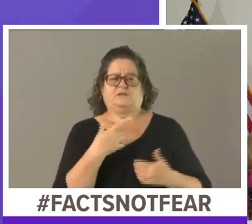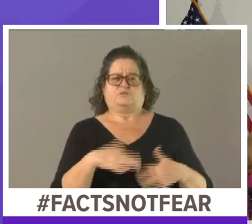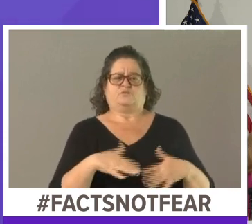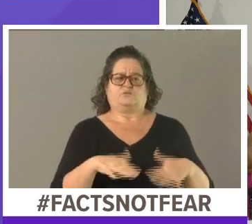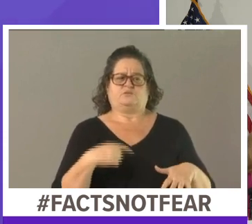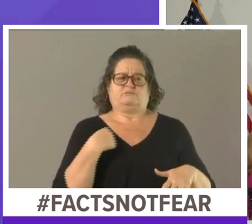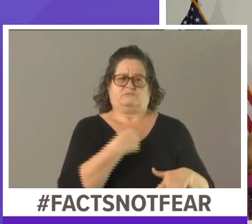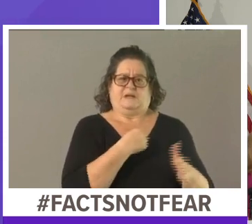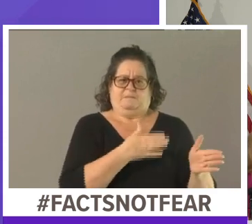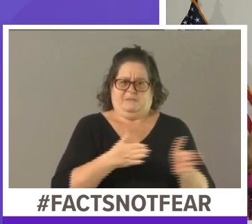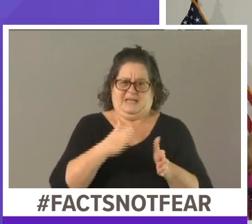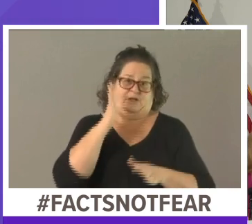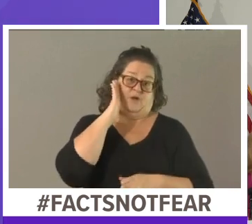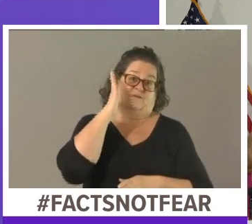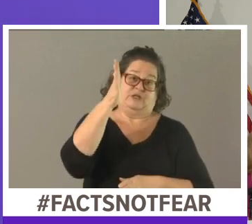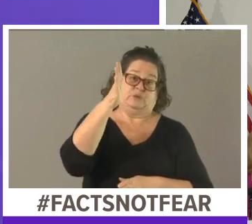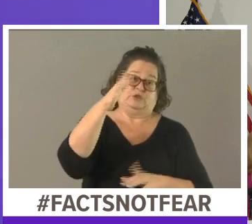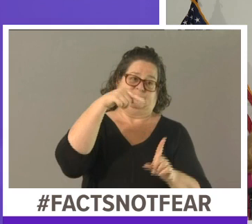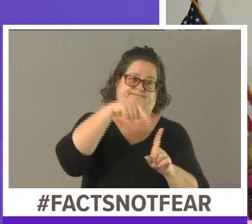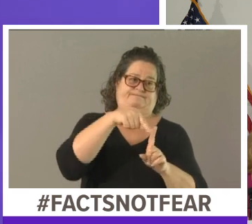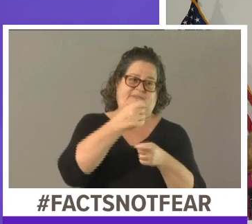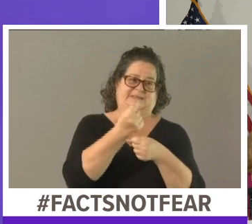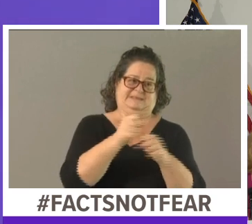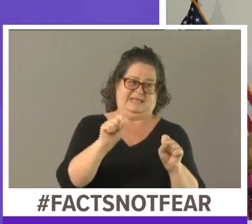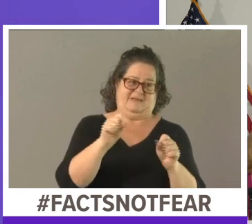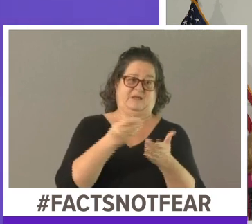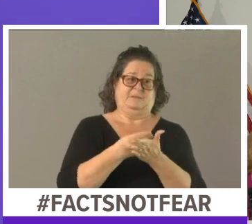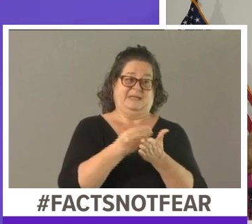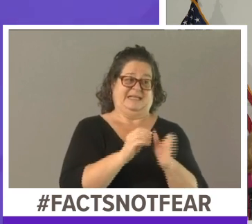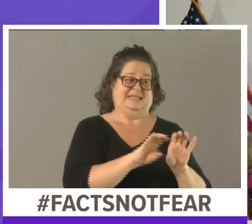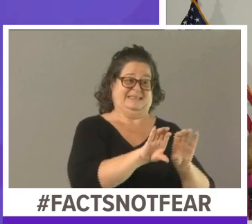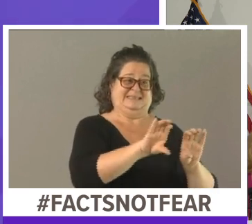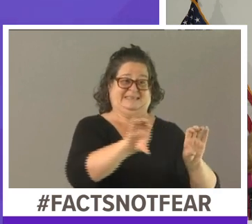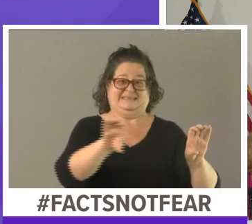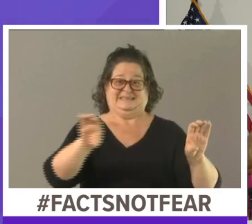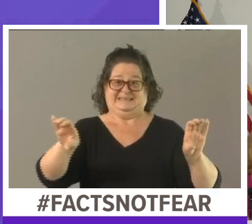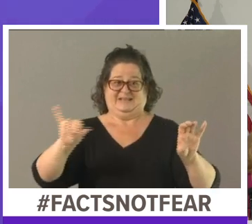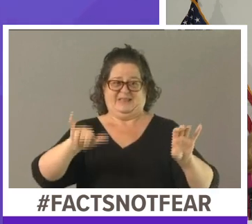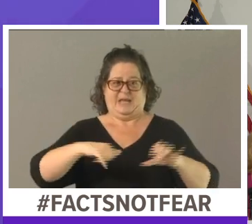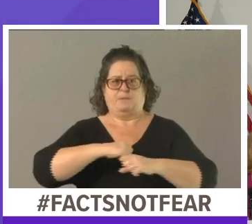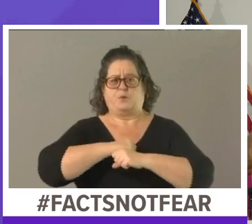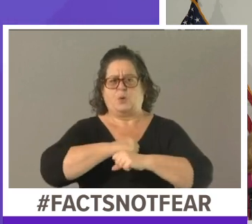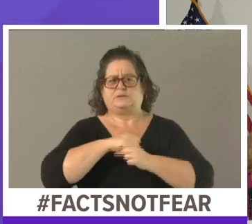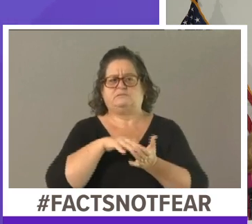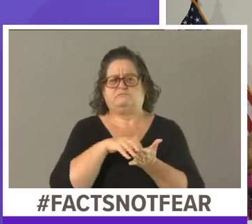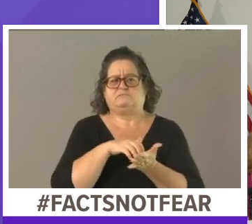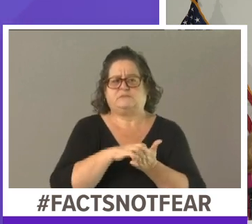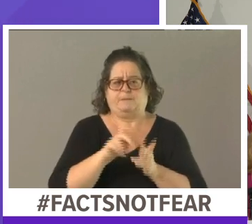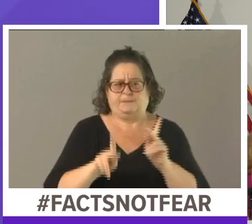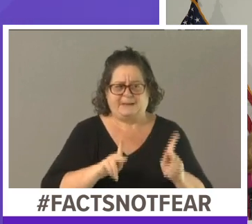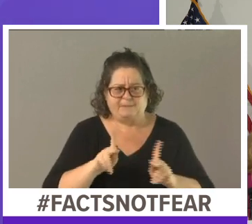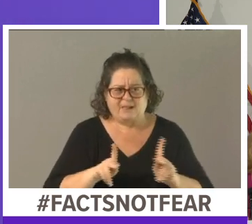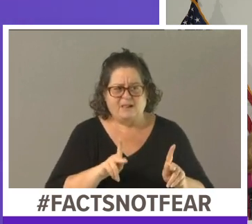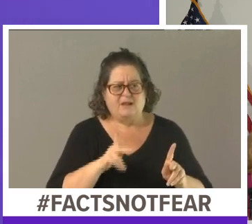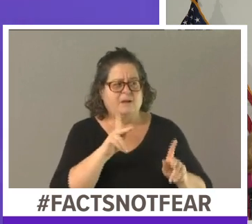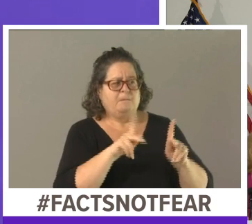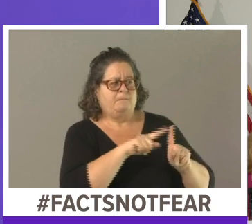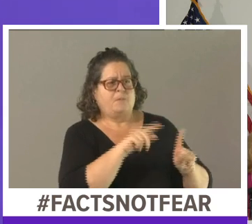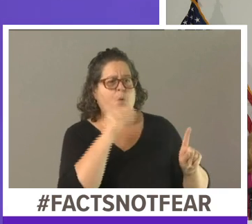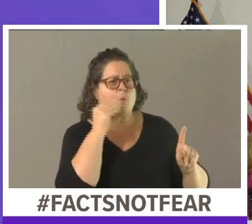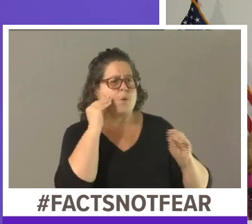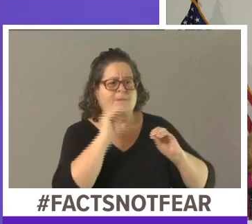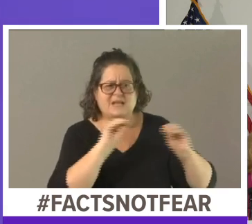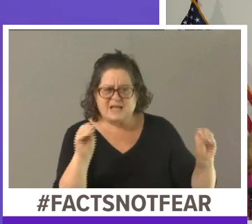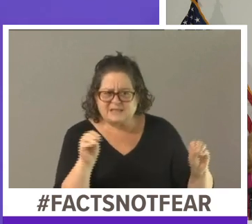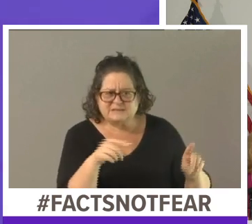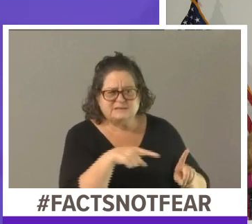our most vulnerable, our homeless, our people that are in a position of potential eviction, along